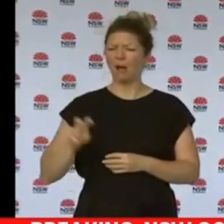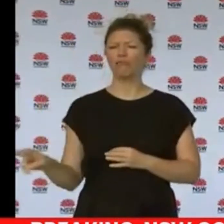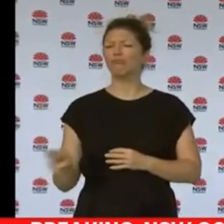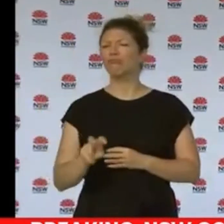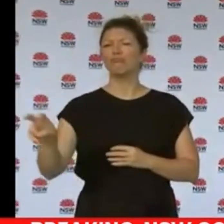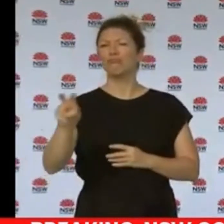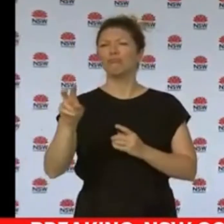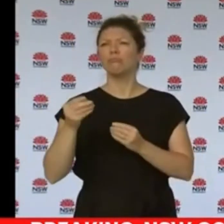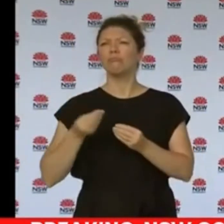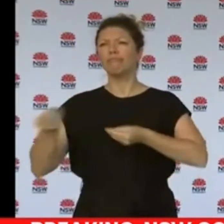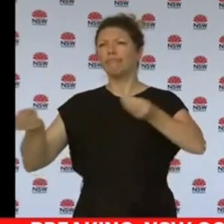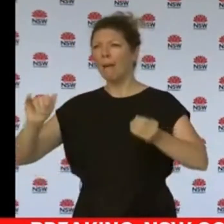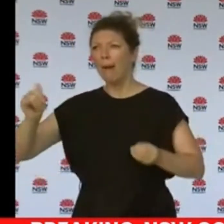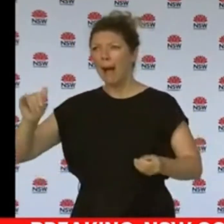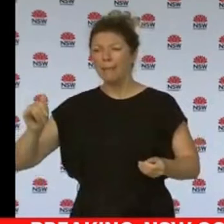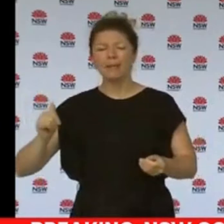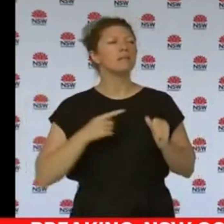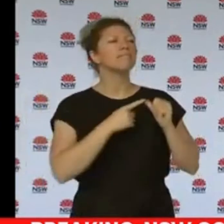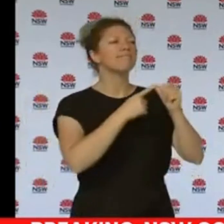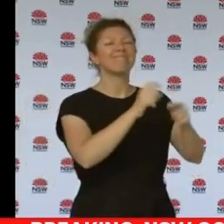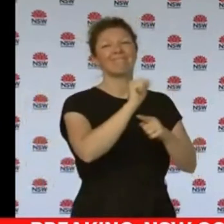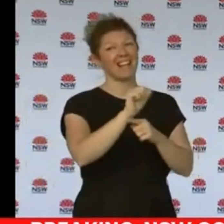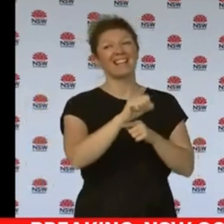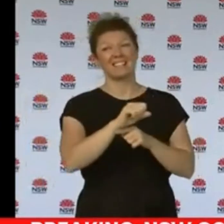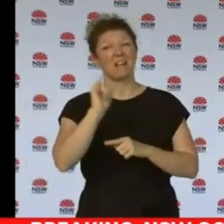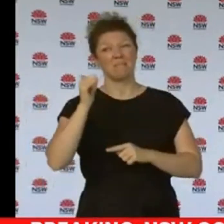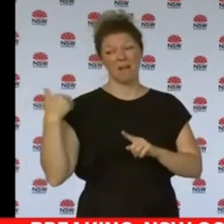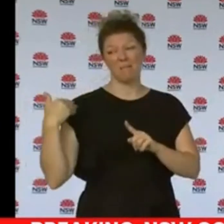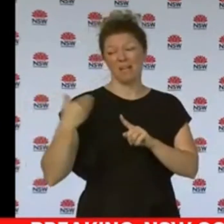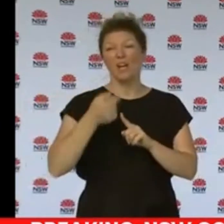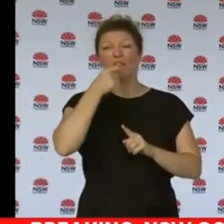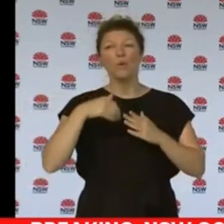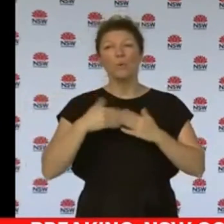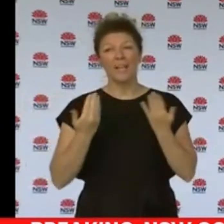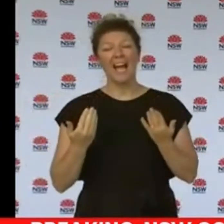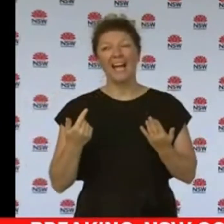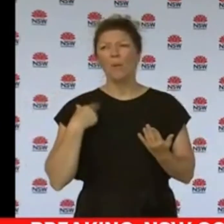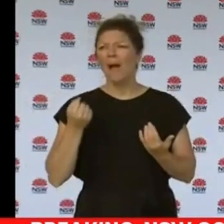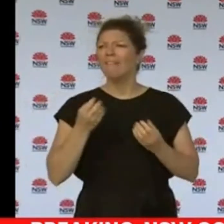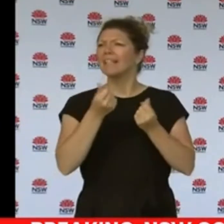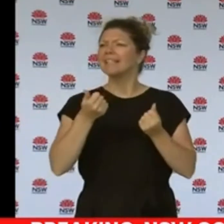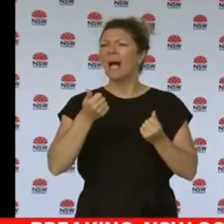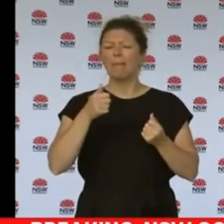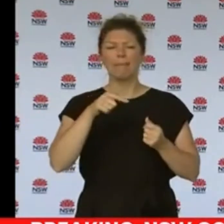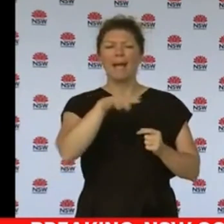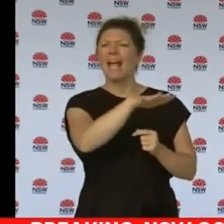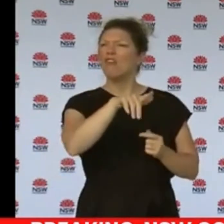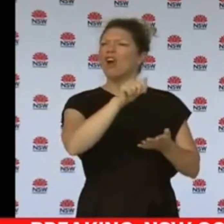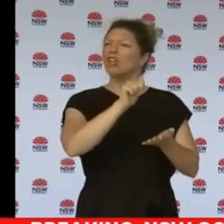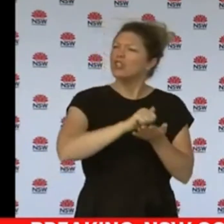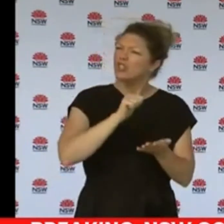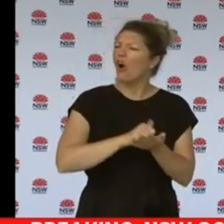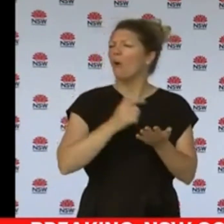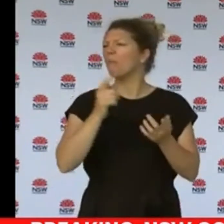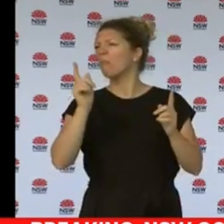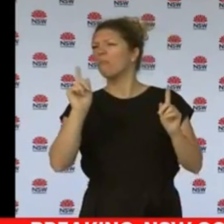were in the community while infectious briefly. Is that correct? They weren't in isolation the whole time? They weren't in isolation. So over the last couple of days, obviously when we have venues that we're